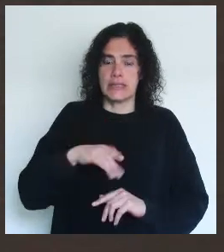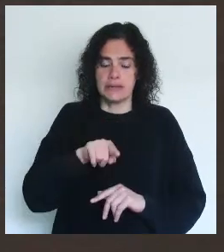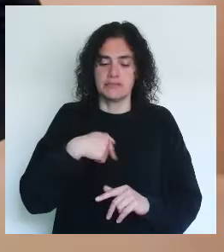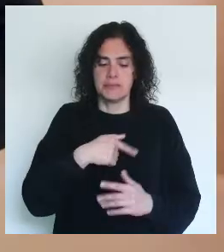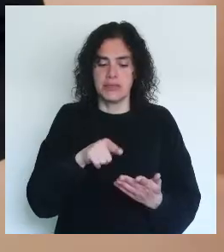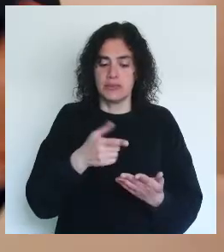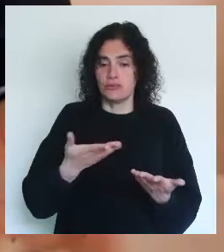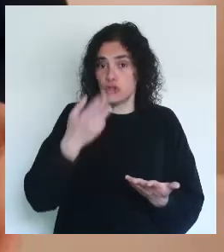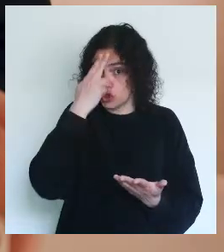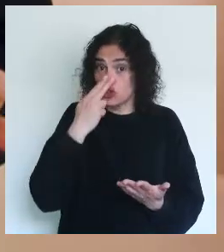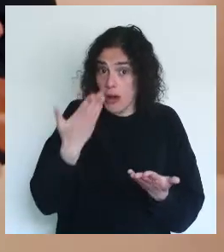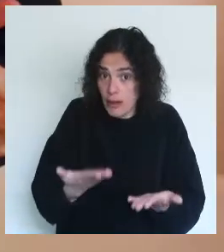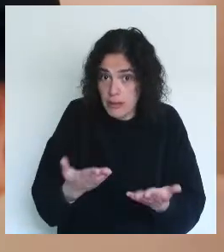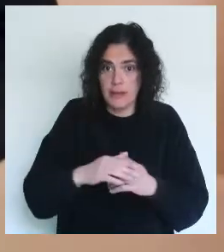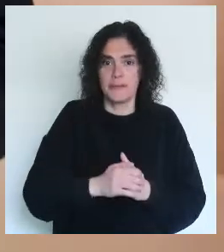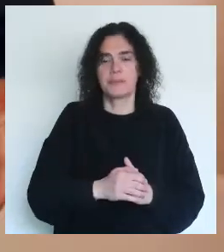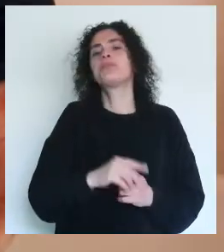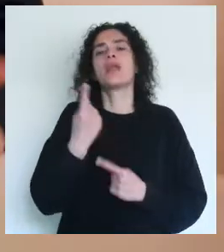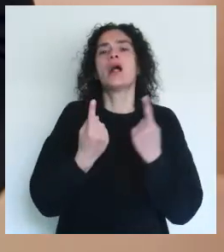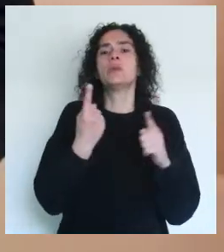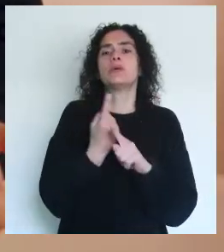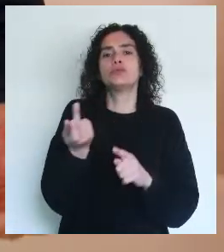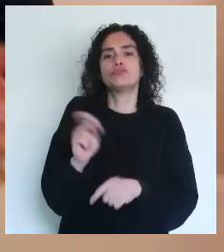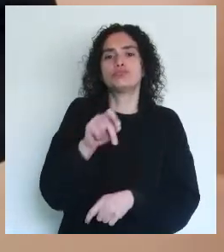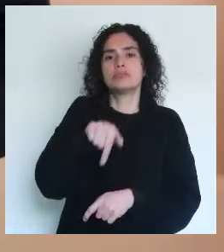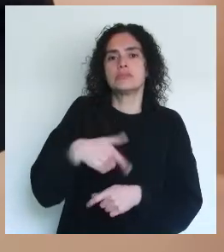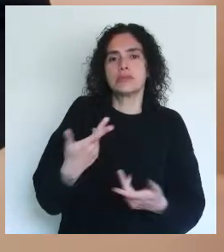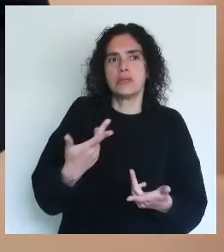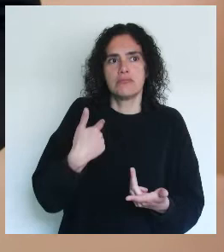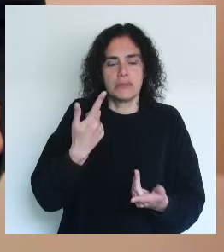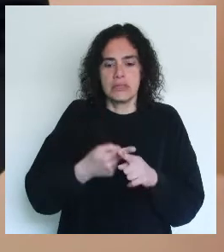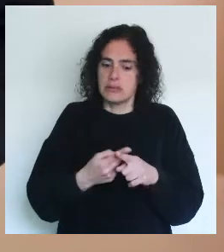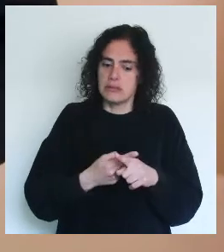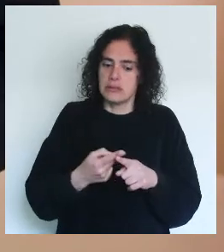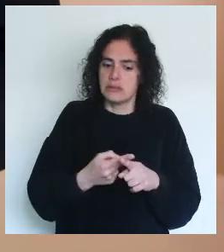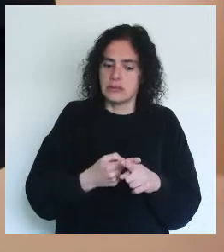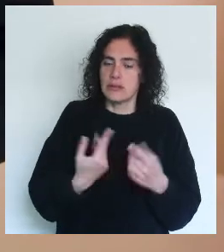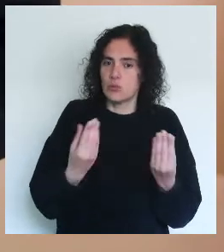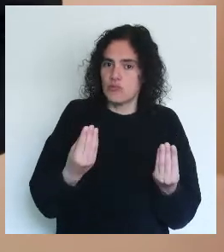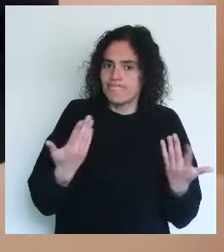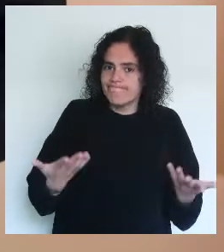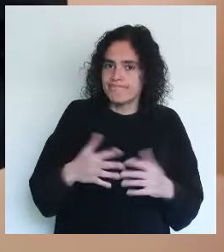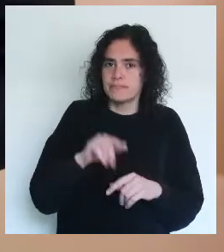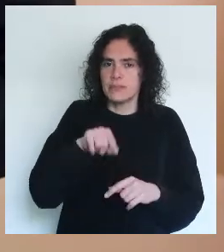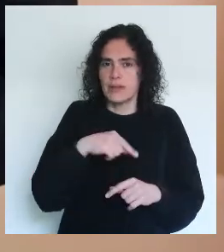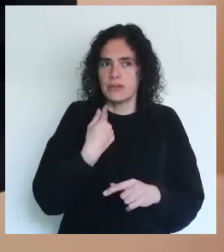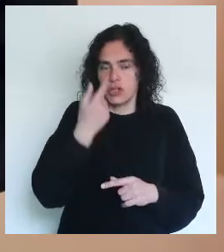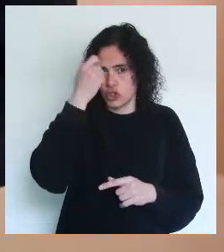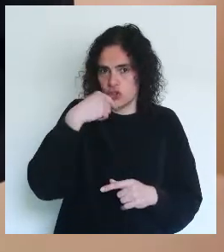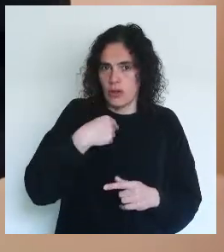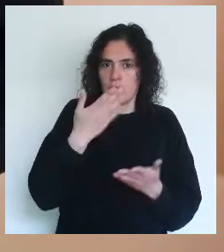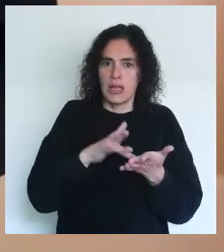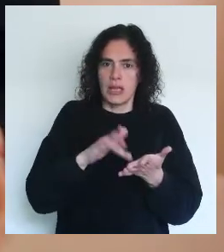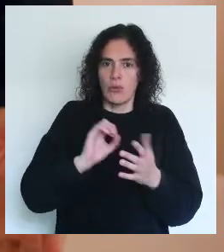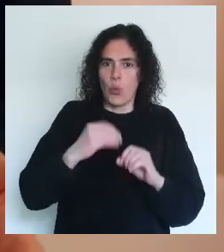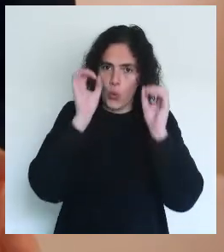1987, well, this is history. Something happened. Actually, that would be very interesting to take an history